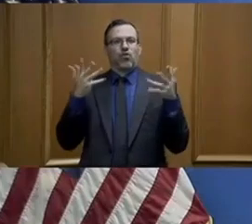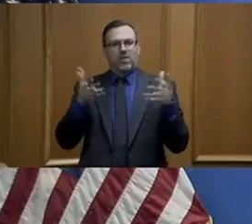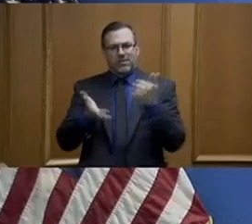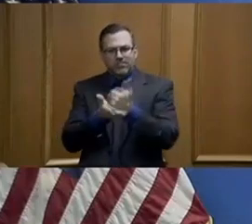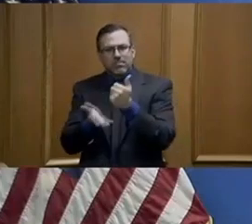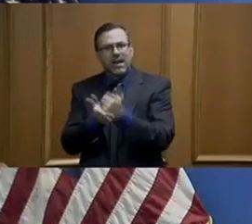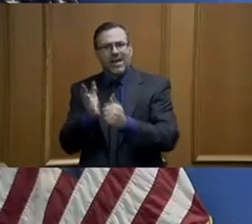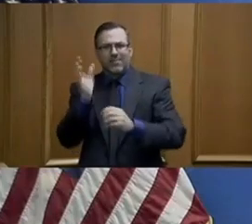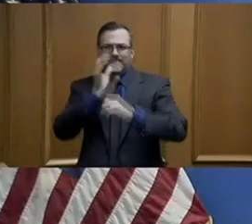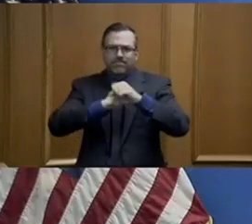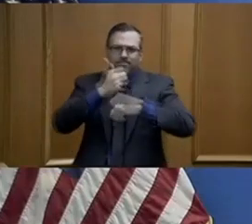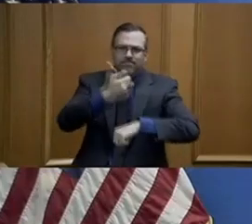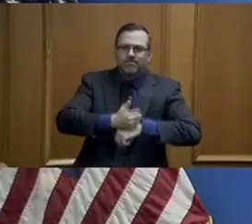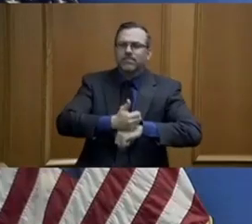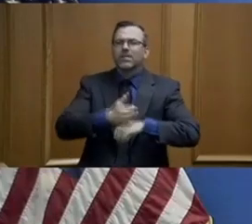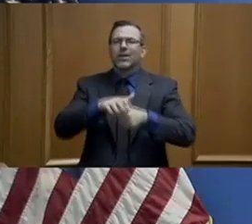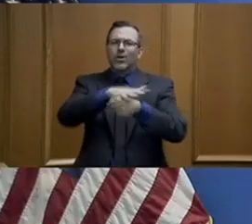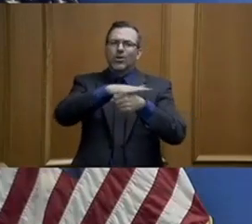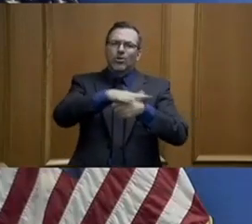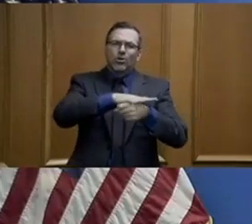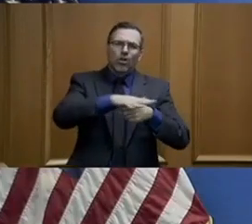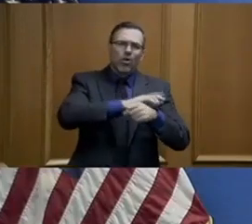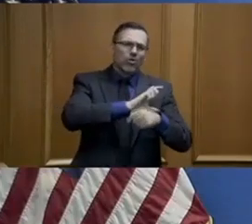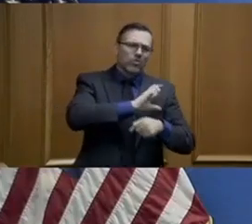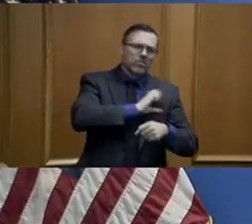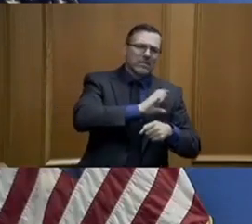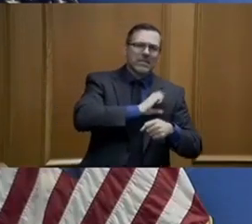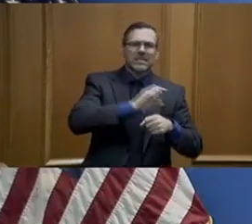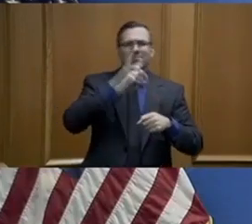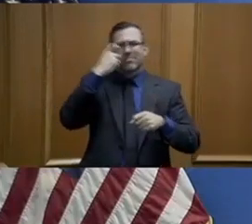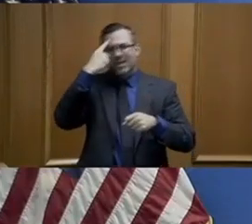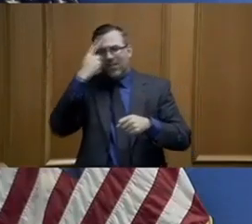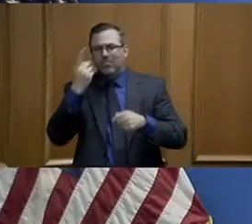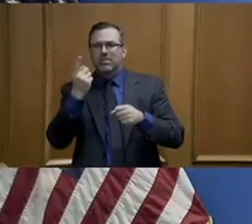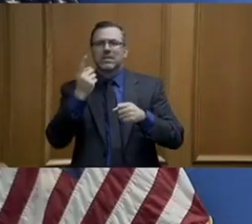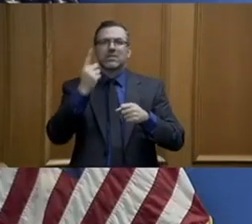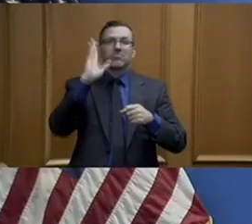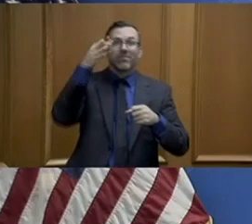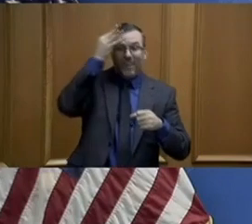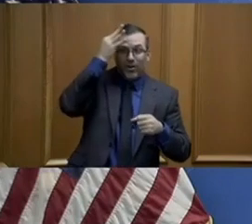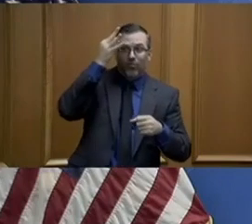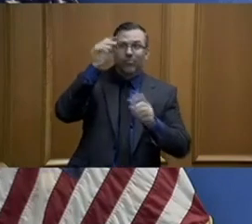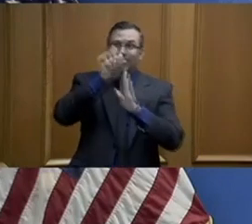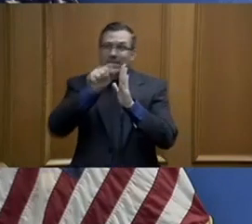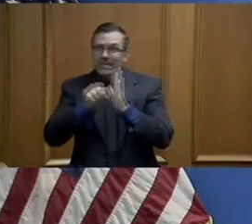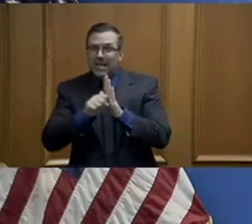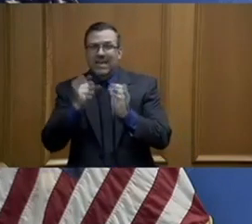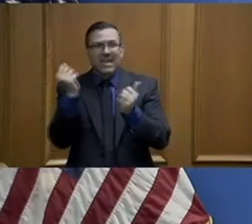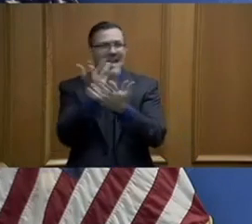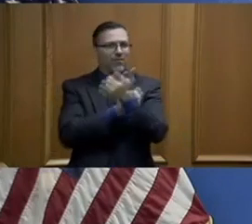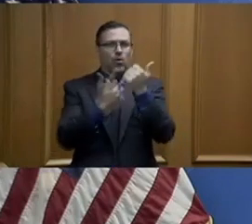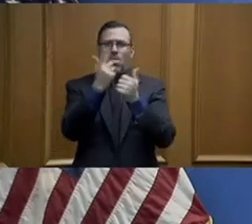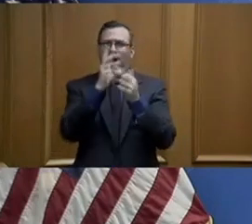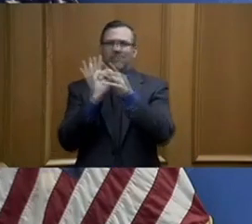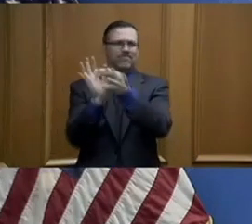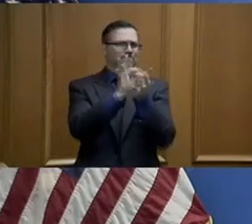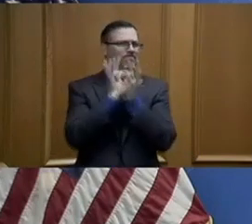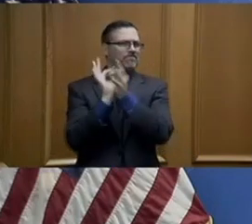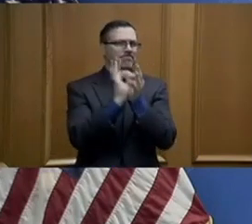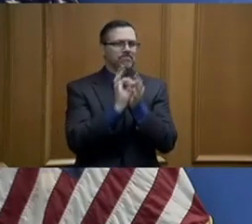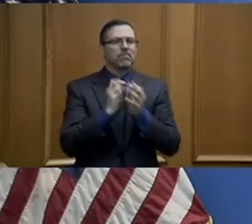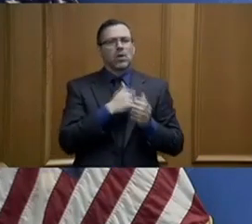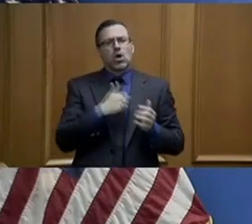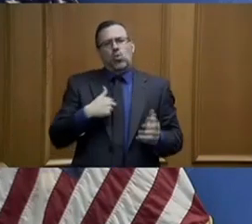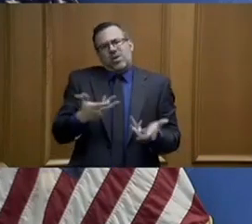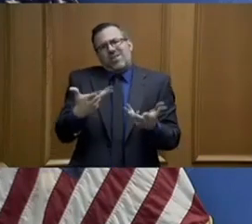Local officials in combination with the state officials, in combination with federal officials. We know how to